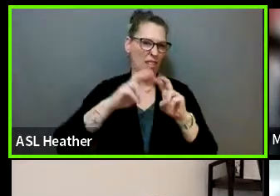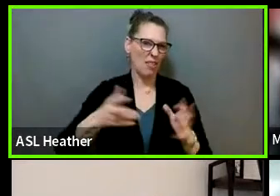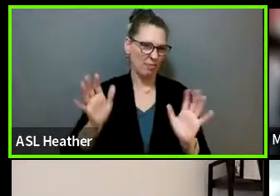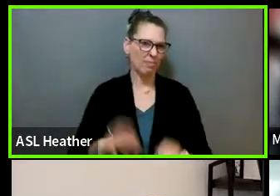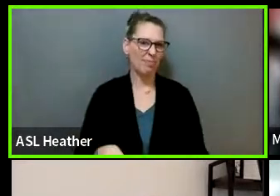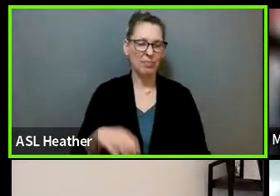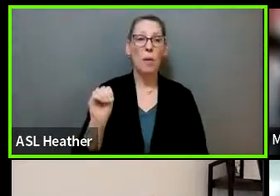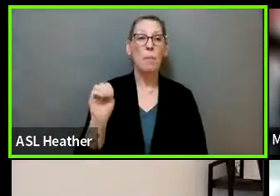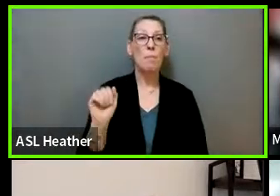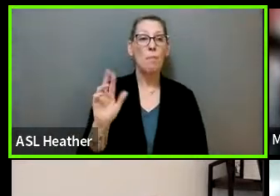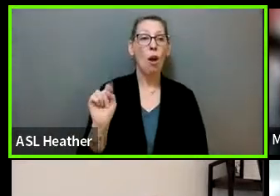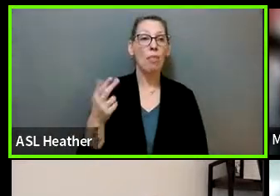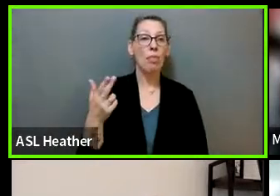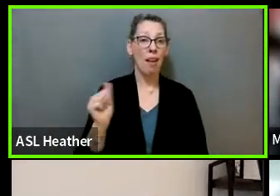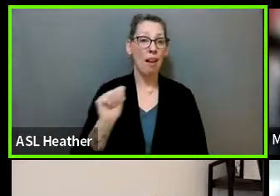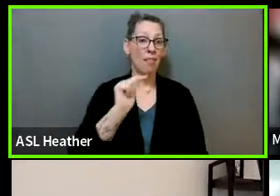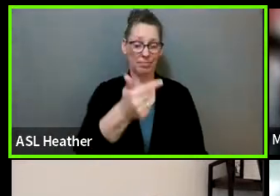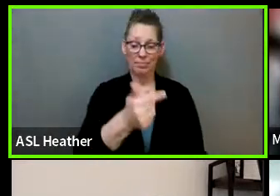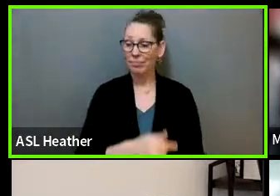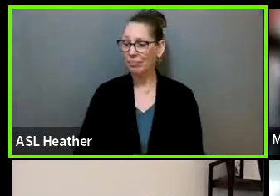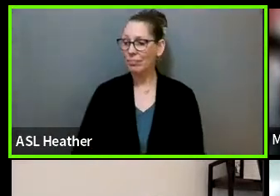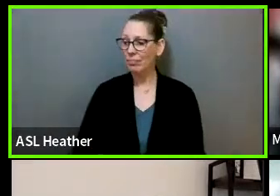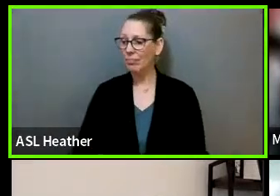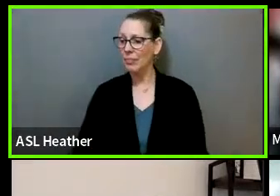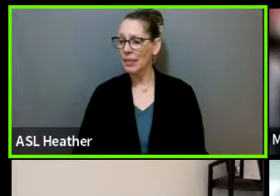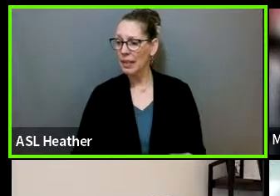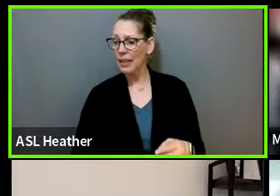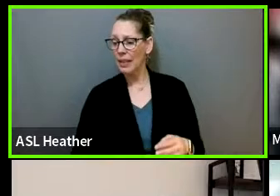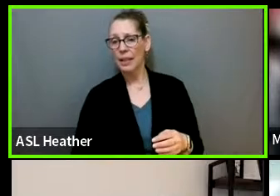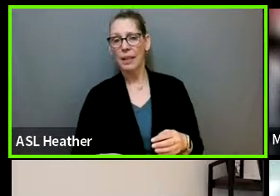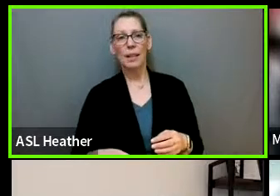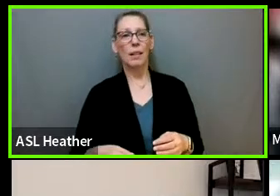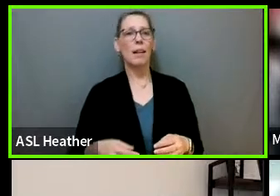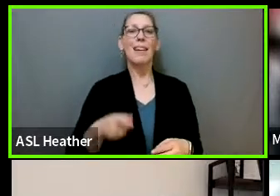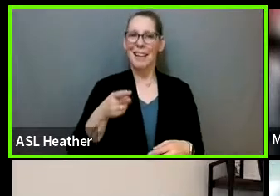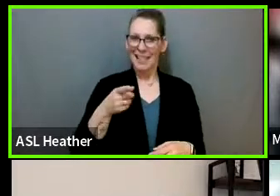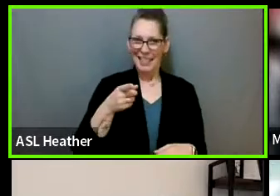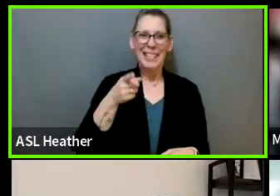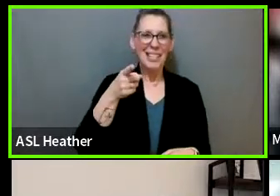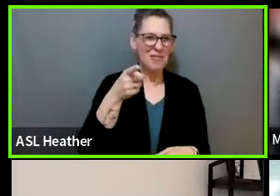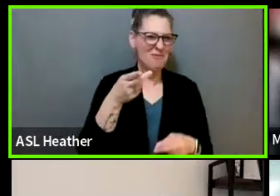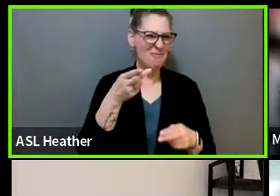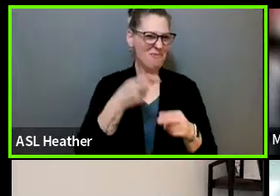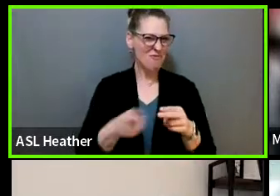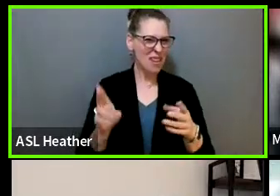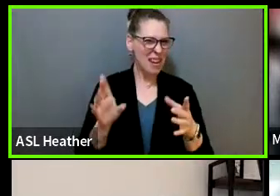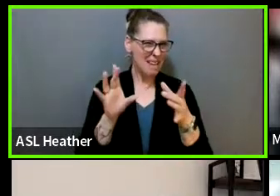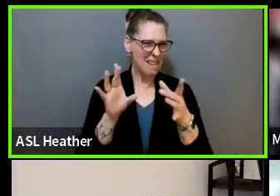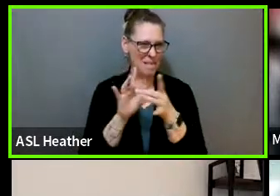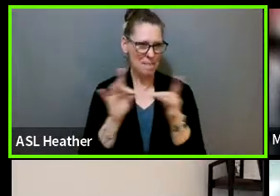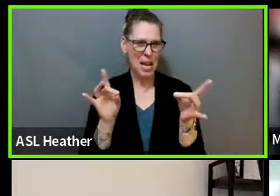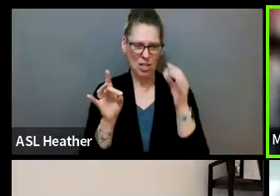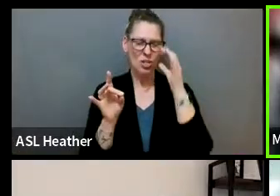Martha. Yeah, you briefly mentioned this, and I think it's a really